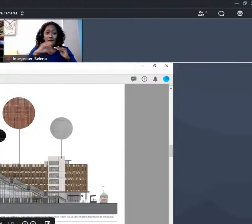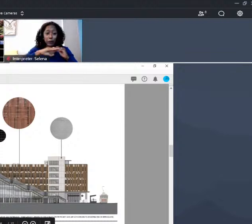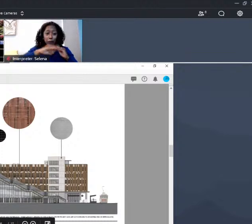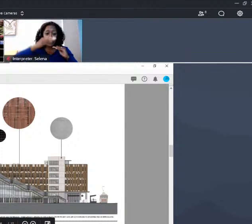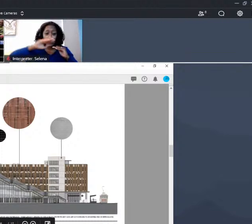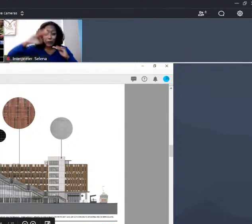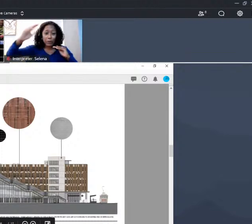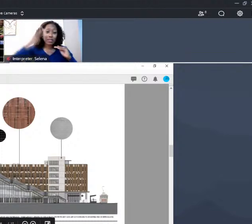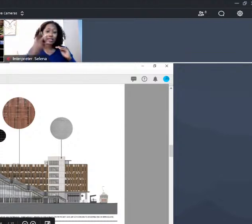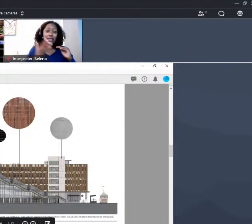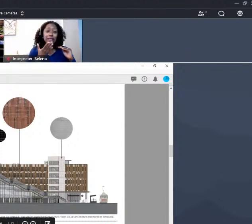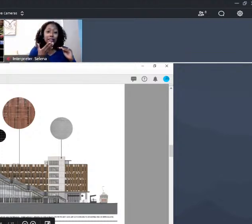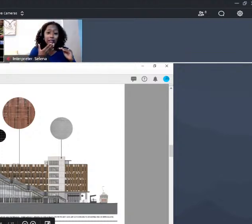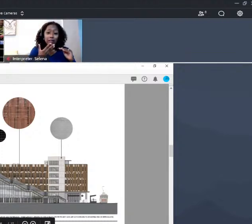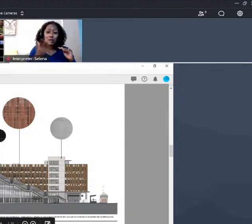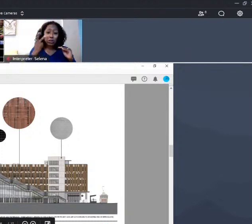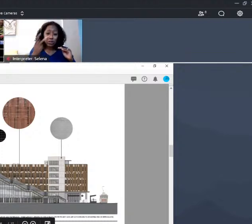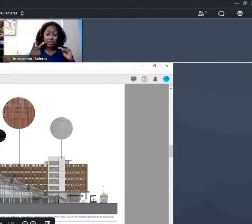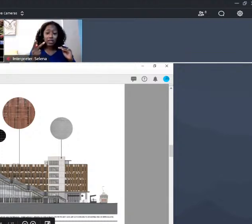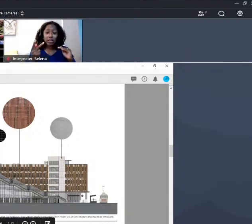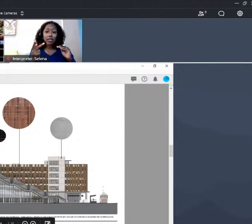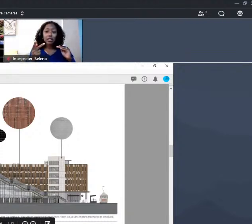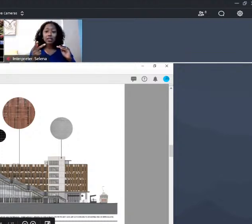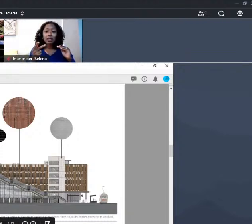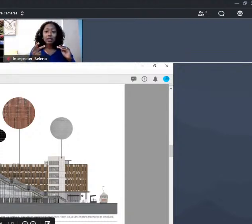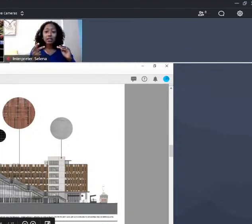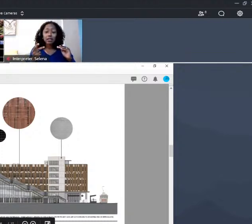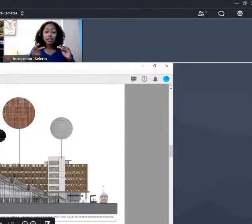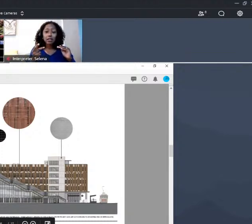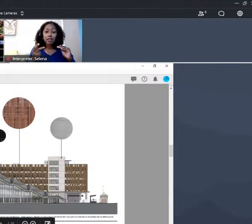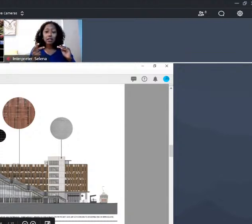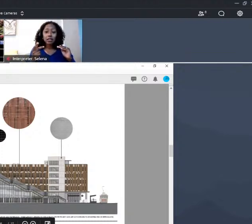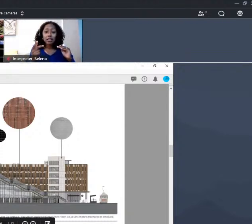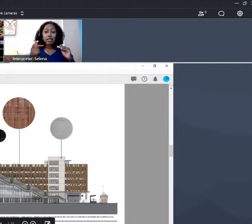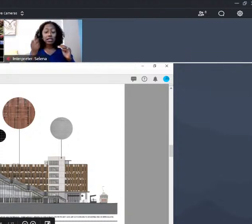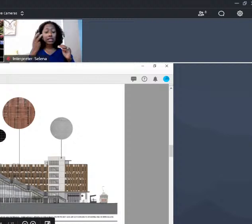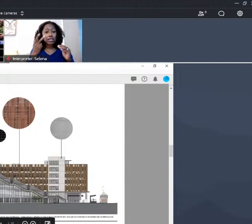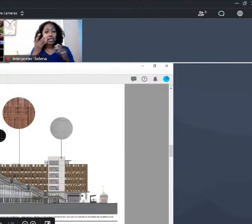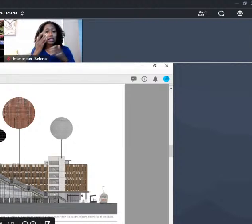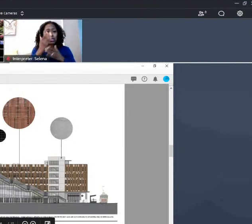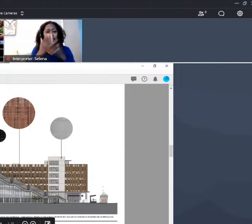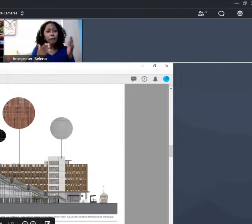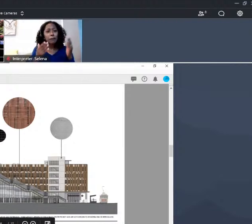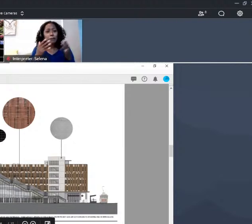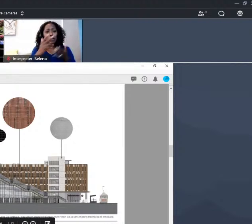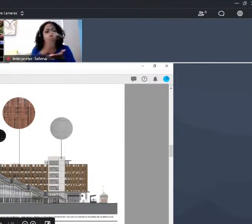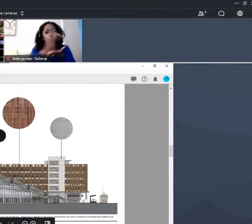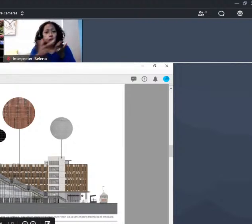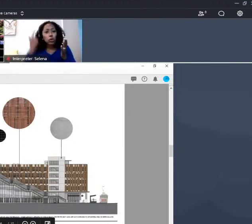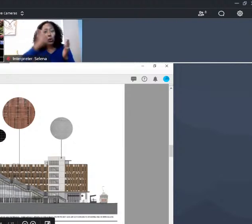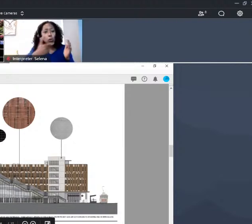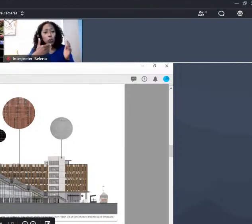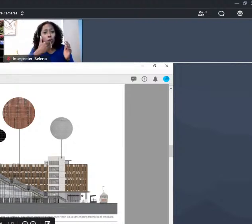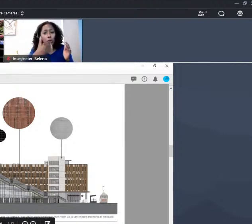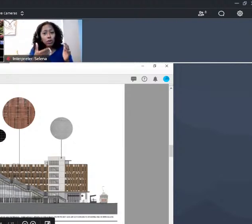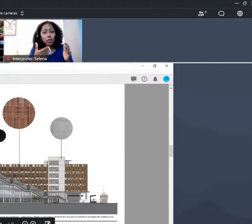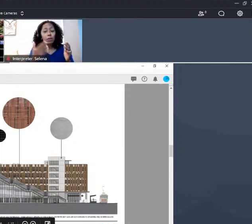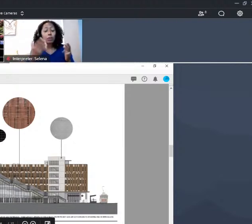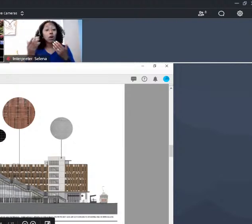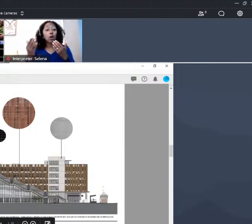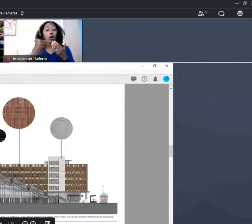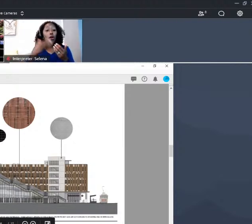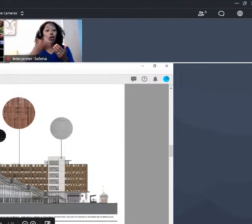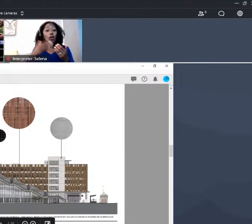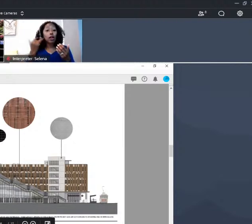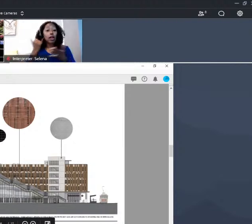perforated panels. So these provide some attractive features to the garage, but it also allows for light to get in and